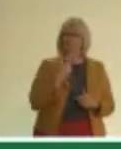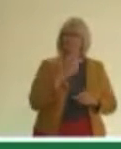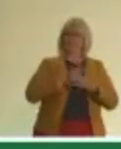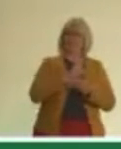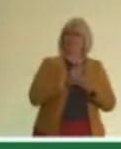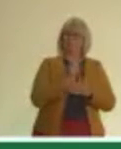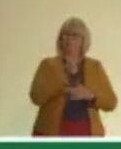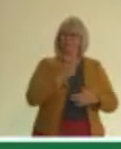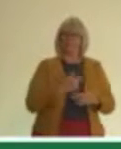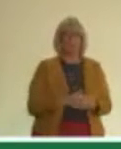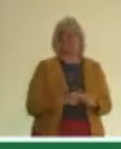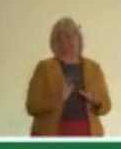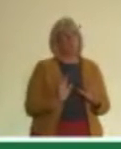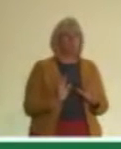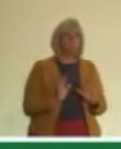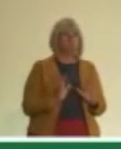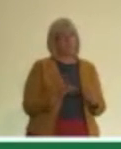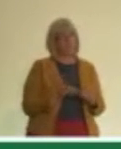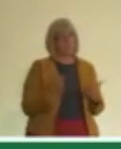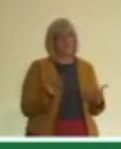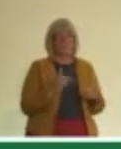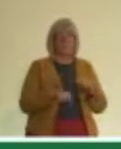I mean, it is a fair description most of the time, but